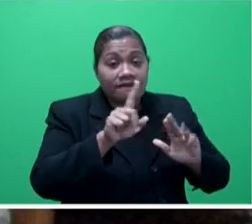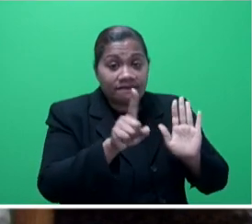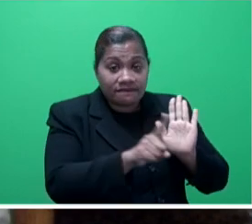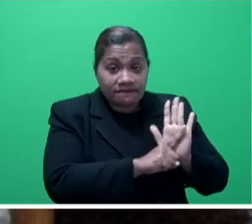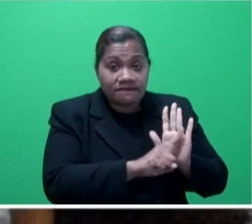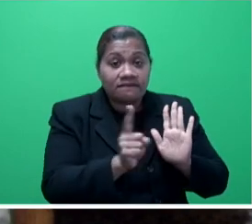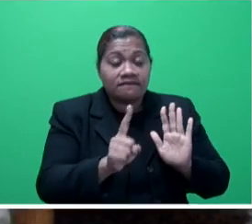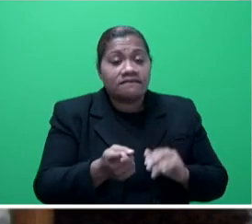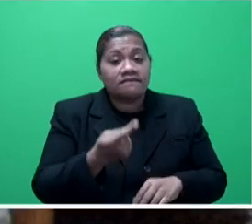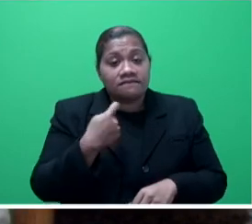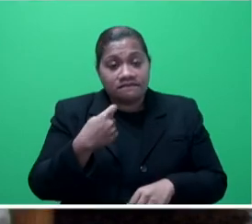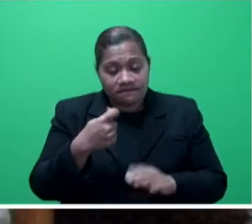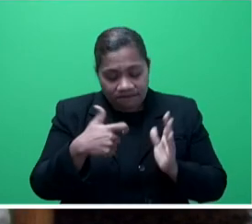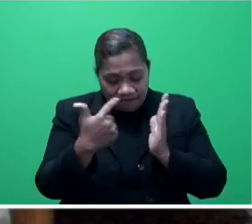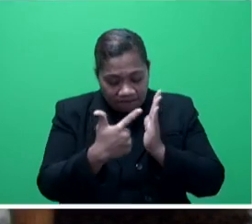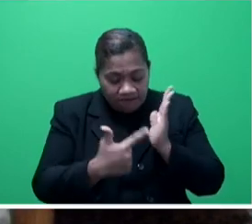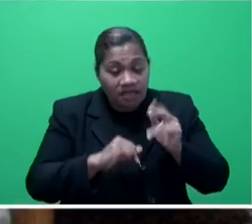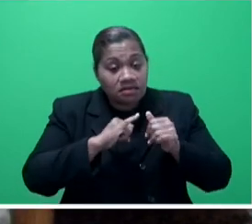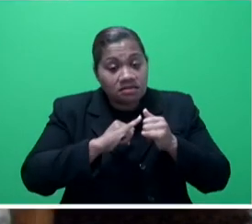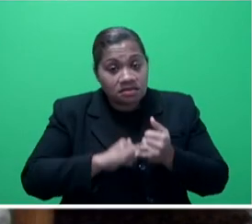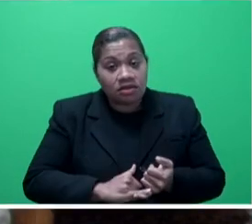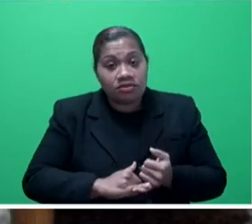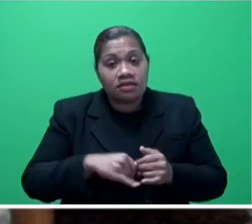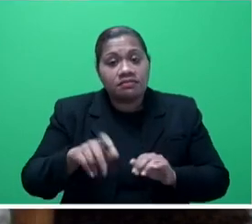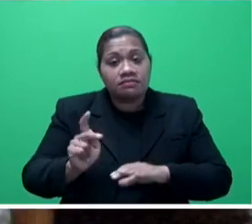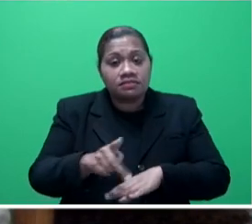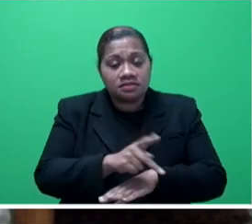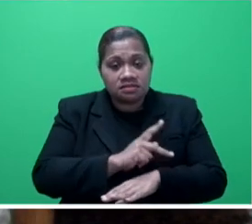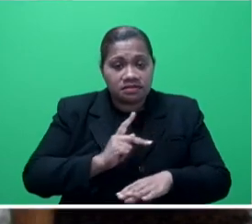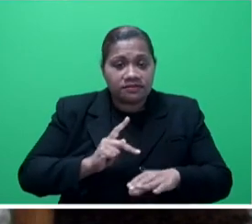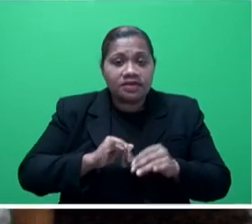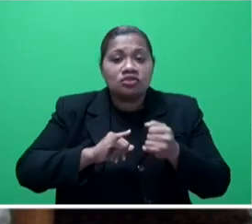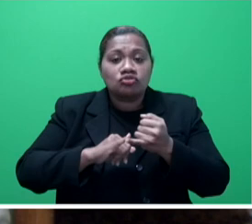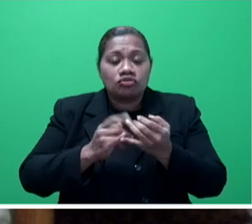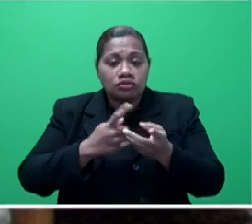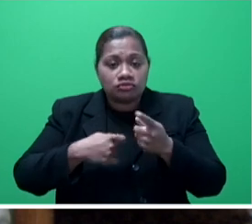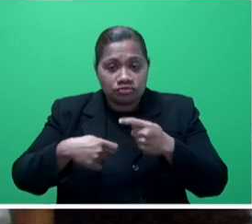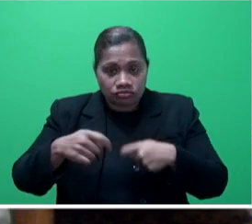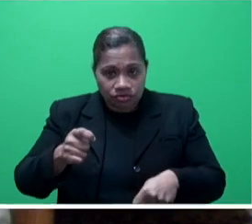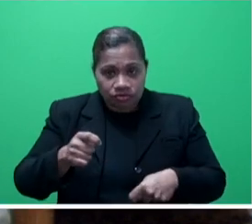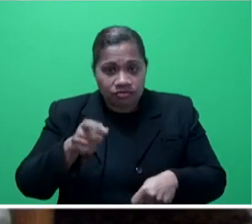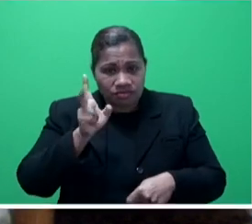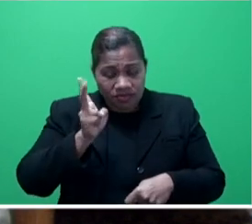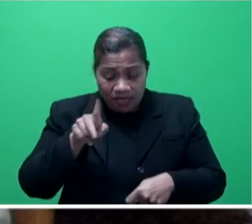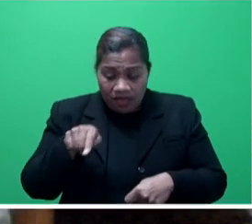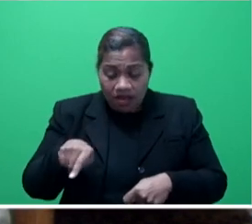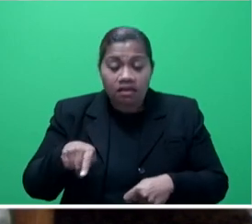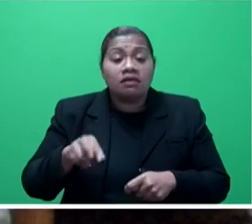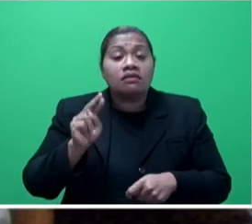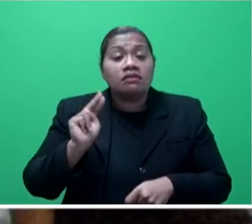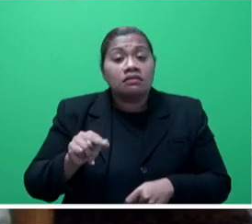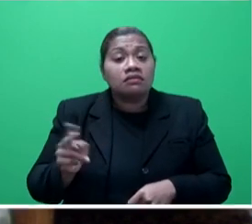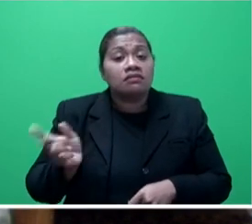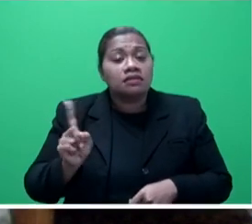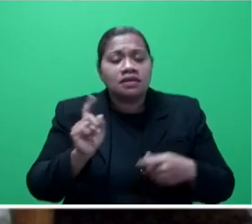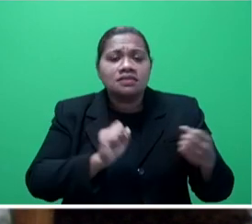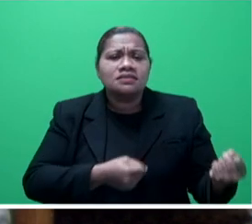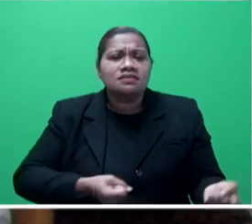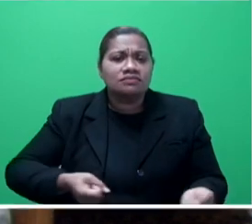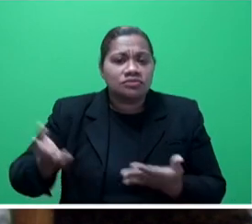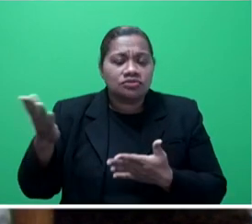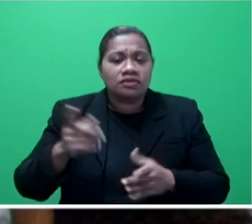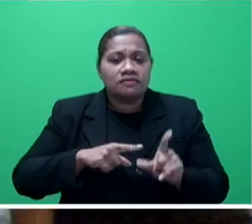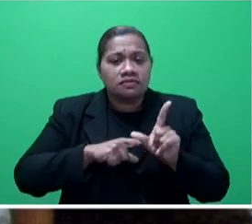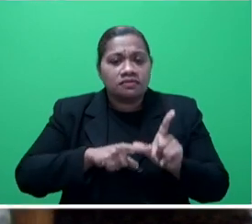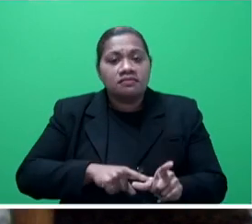on the South Pacific Stock Exchange. And, Mr. Speaker, sir, again, the SPX requires the submission of its annual financial